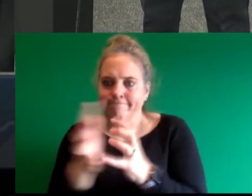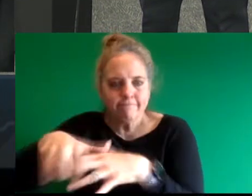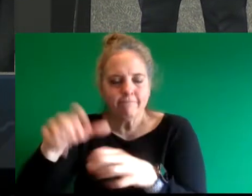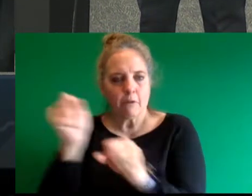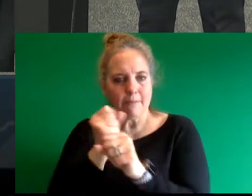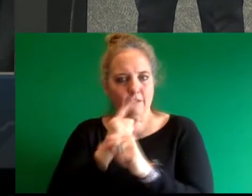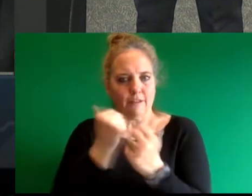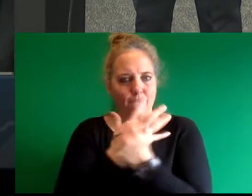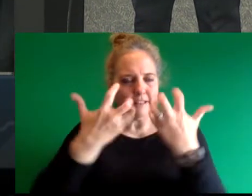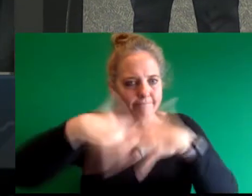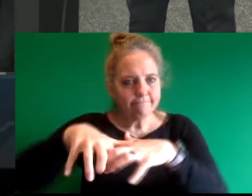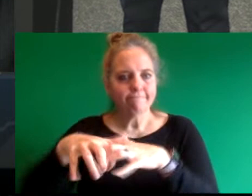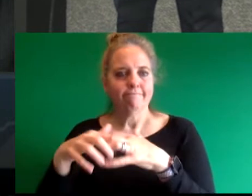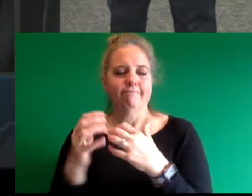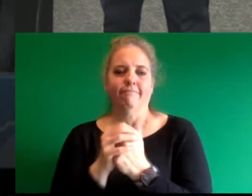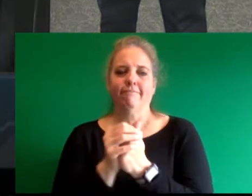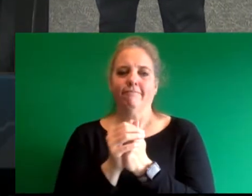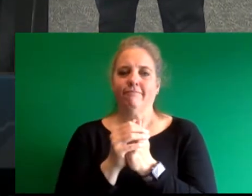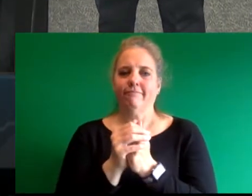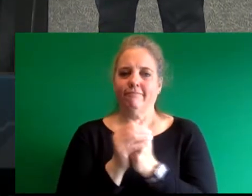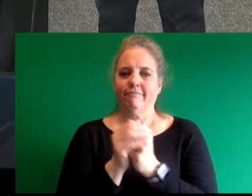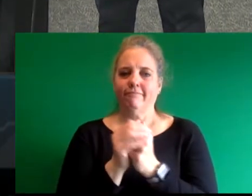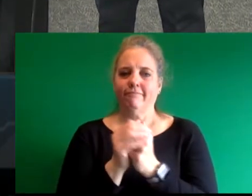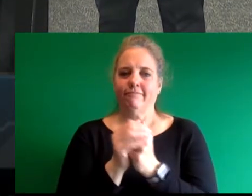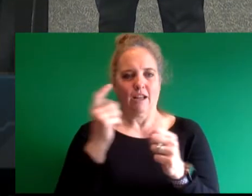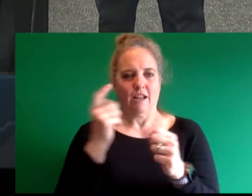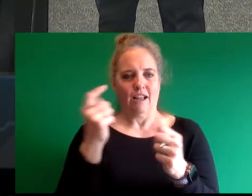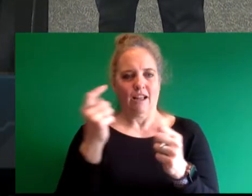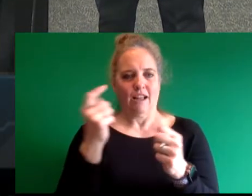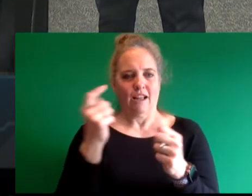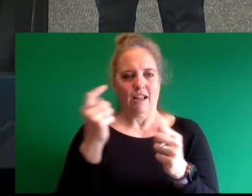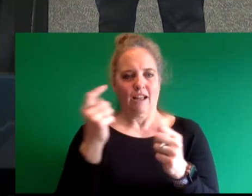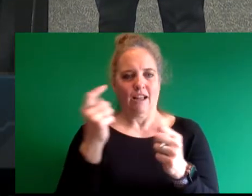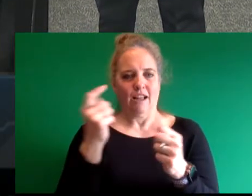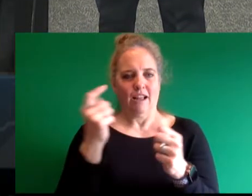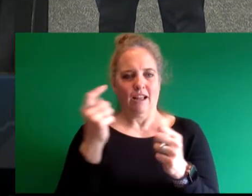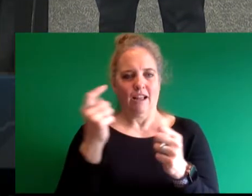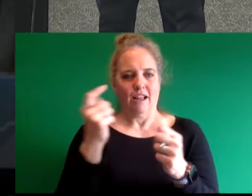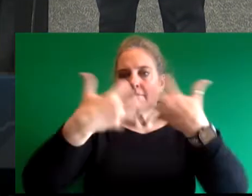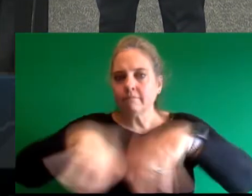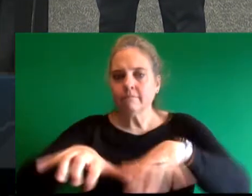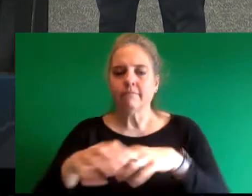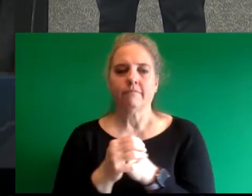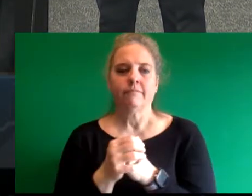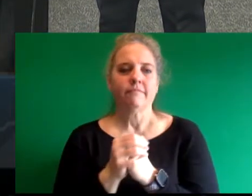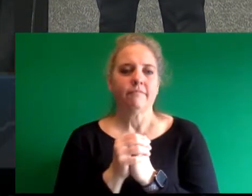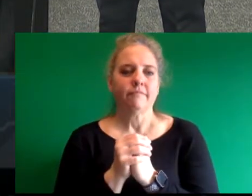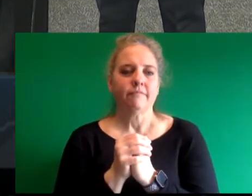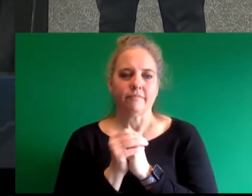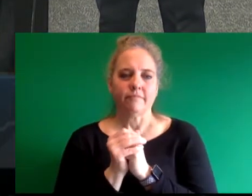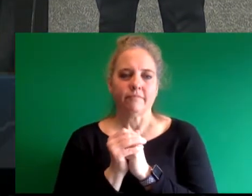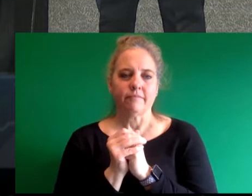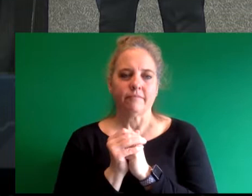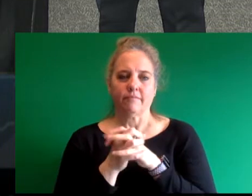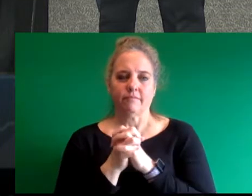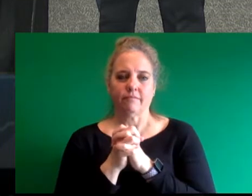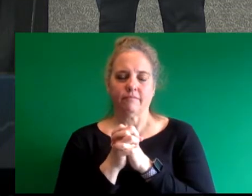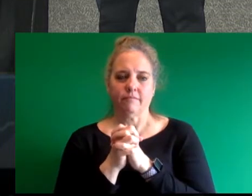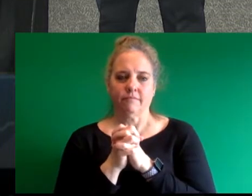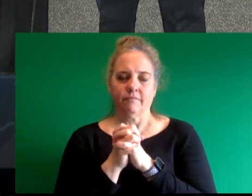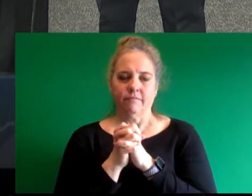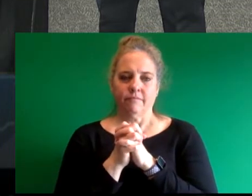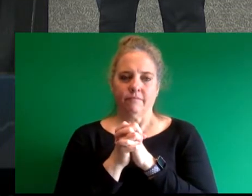And I also want to say, there are things that are visible to the public and there are not as it relates to our team's